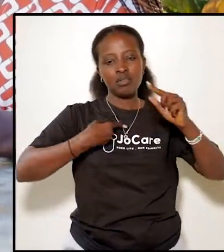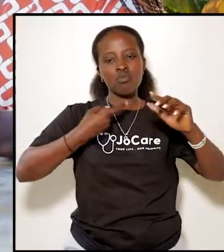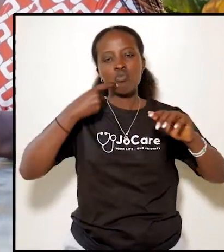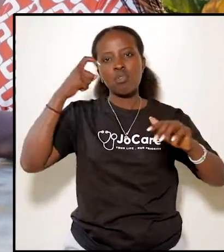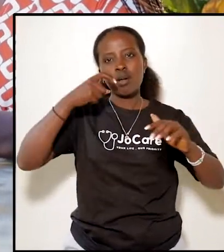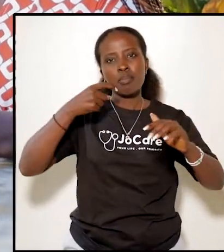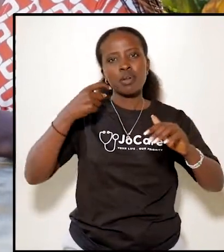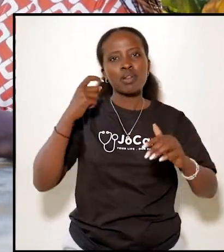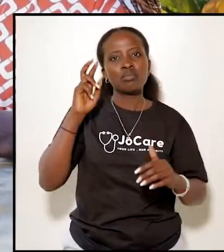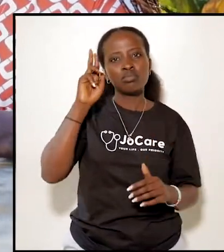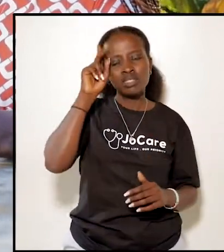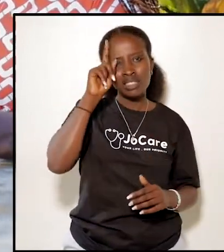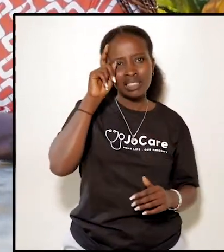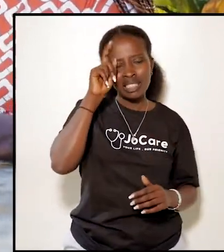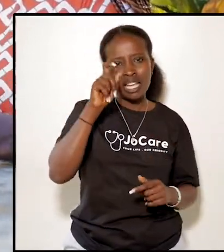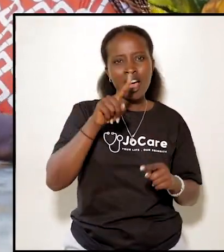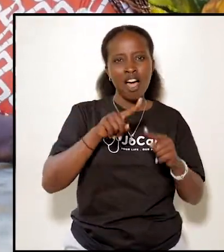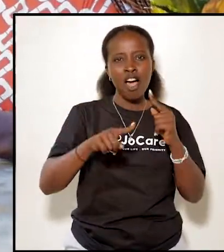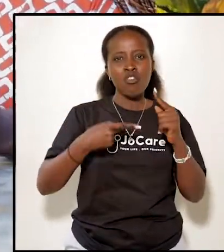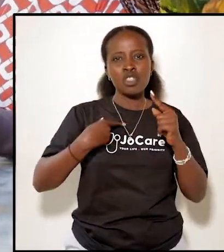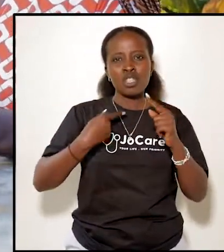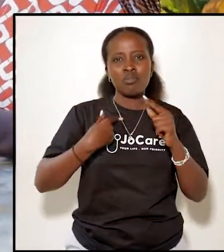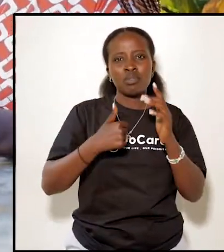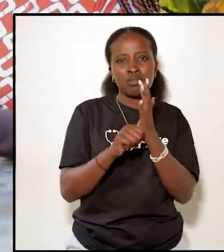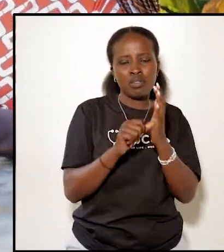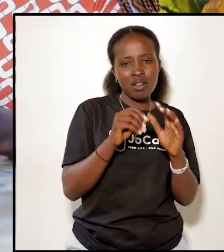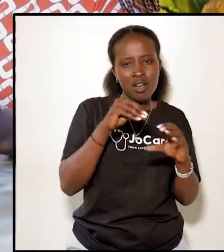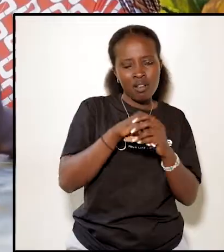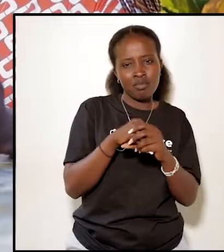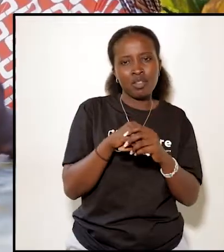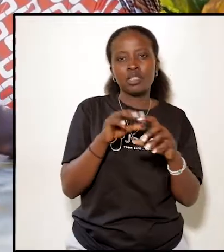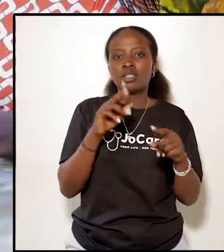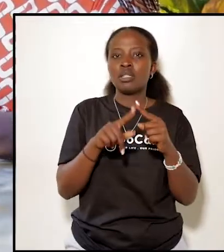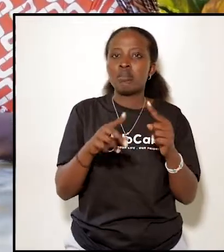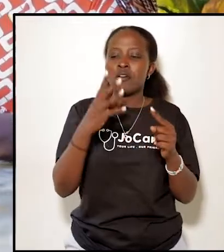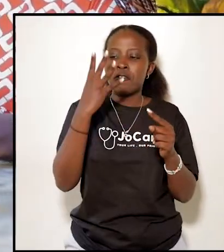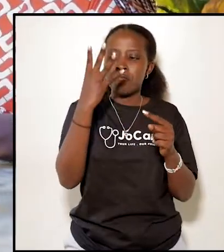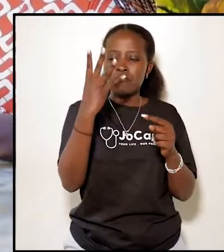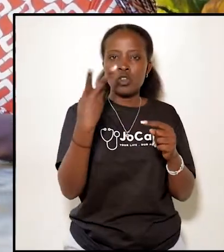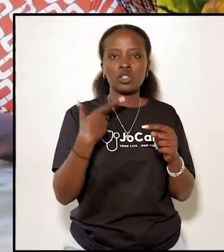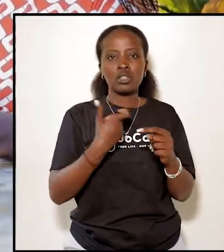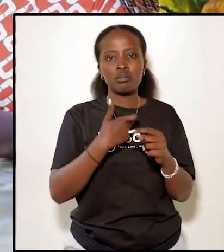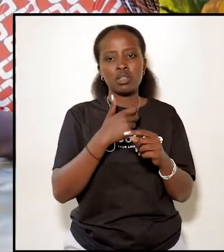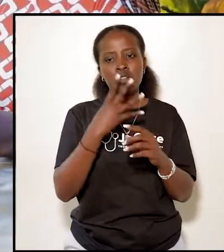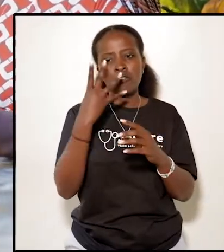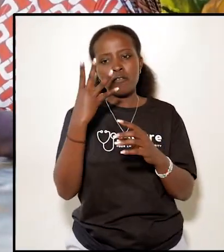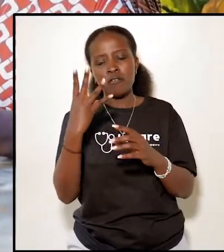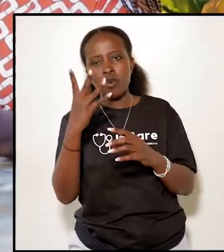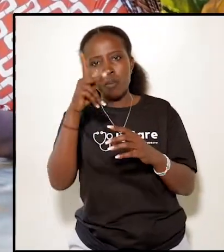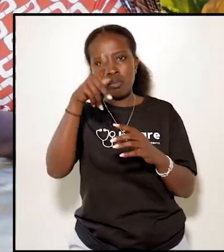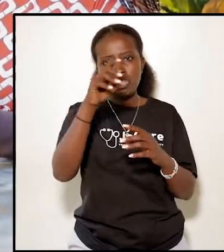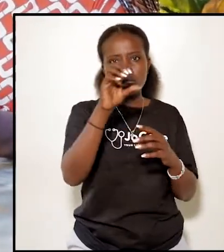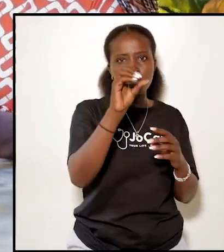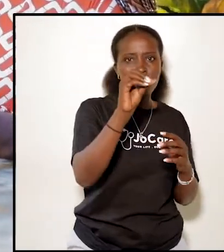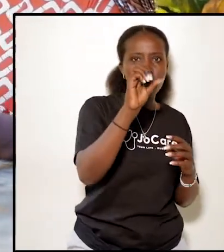complications we may talk about, complications of the causes. Yes. Where we will have, like for the PCOS, we will